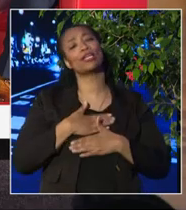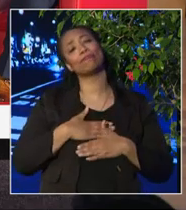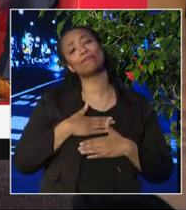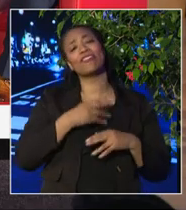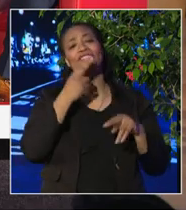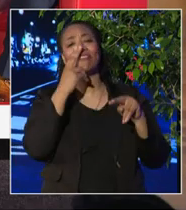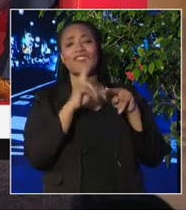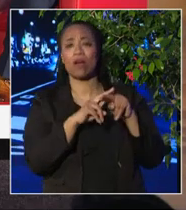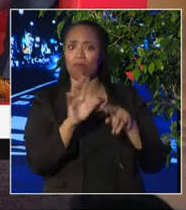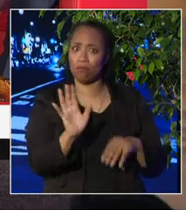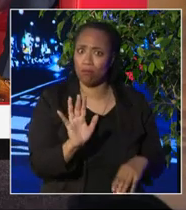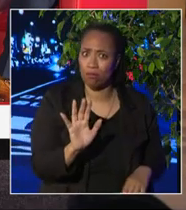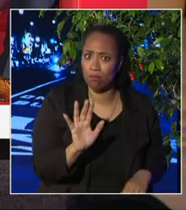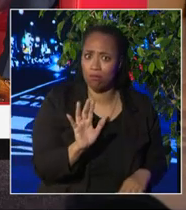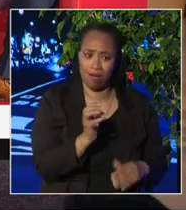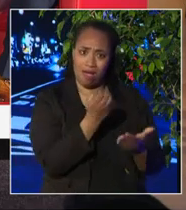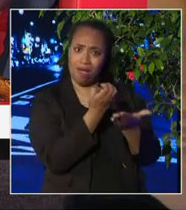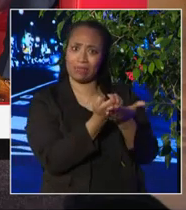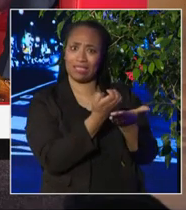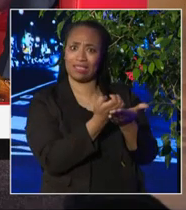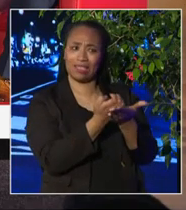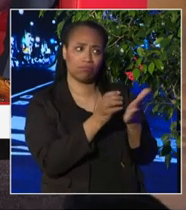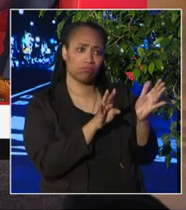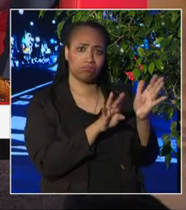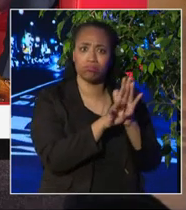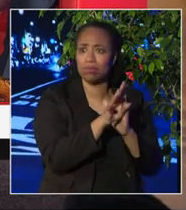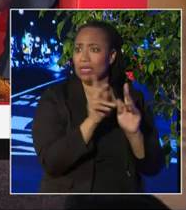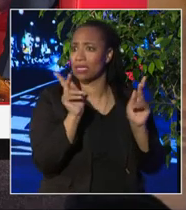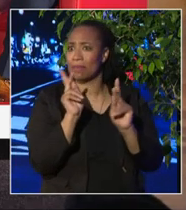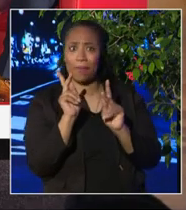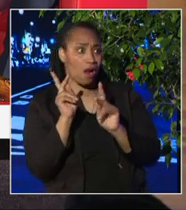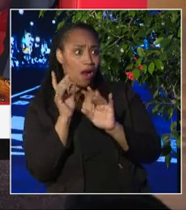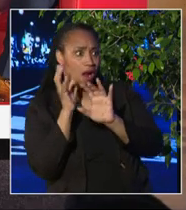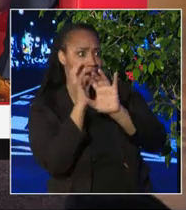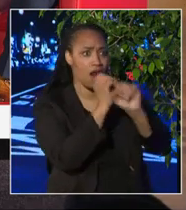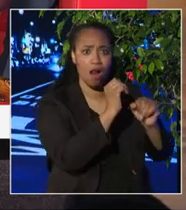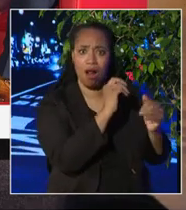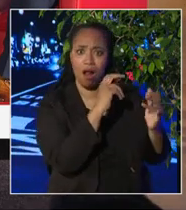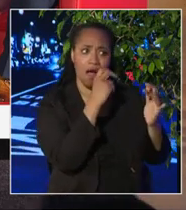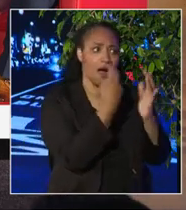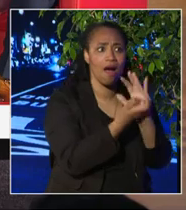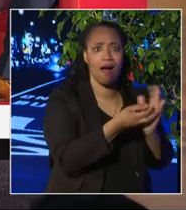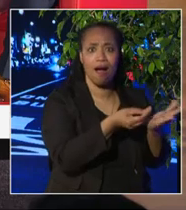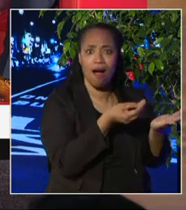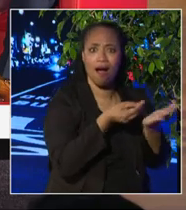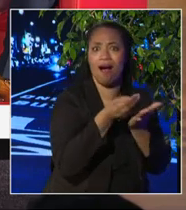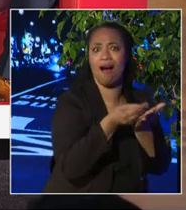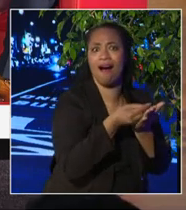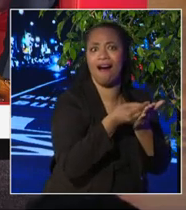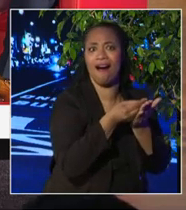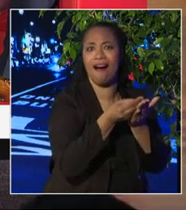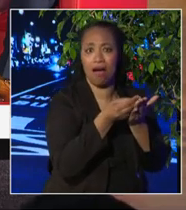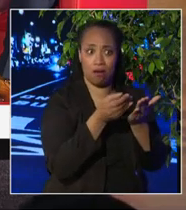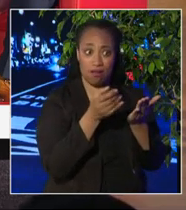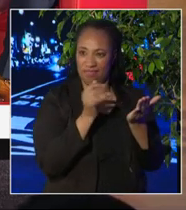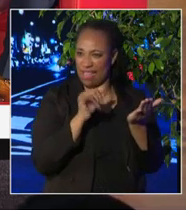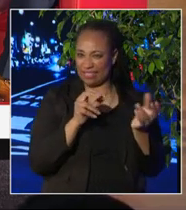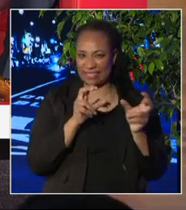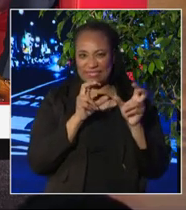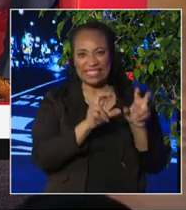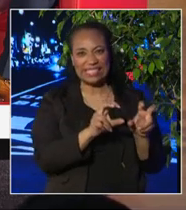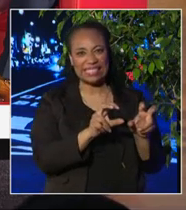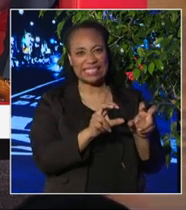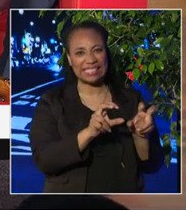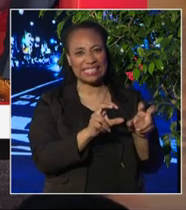people who pay taxes, and it attracts other investment. So we know the story of this